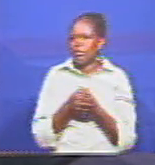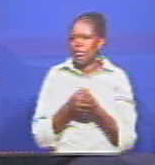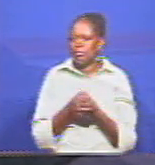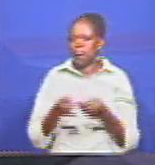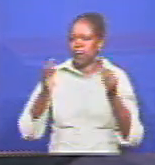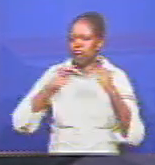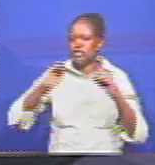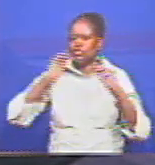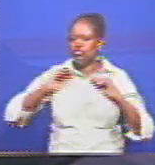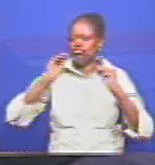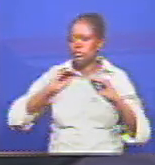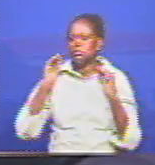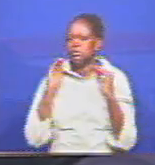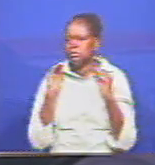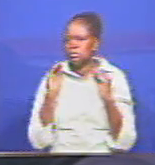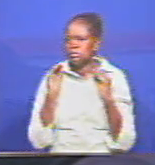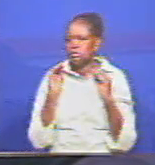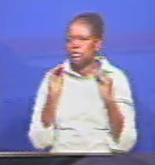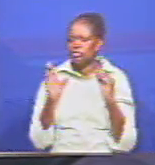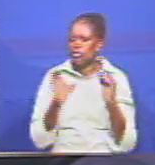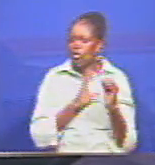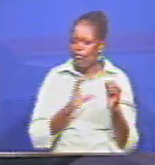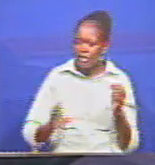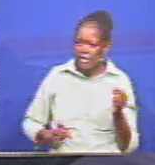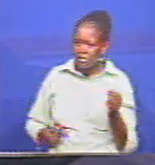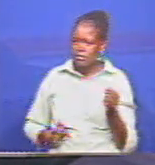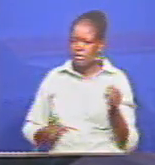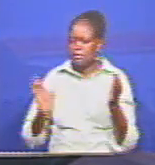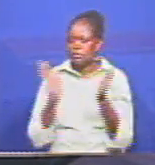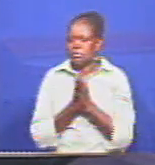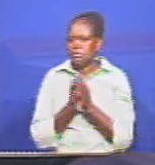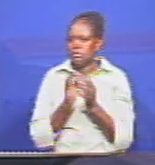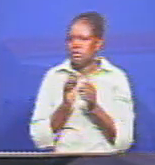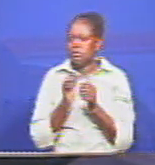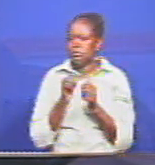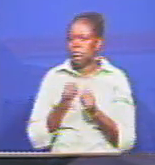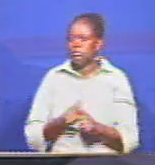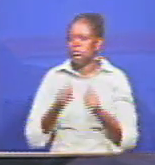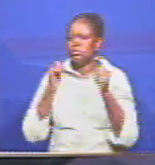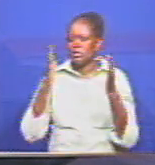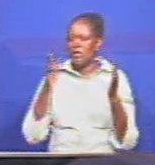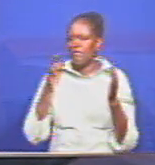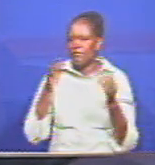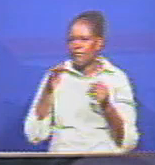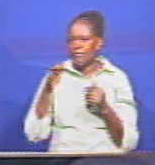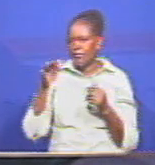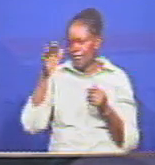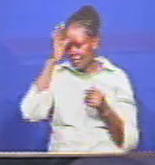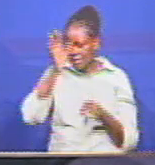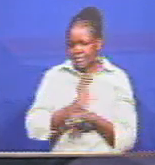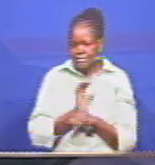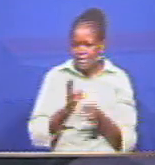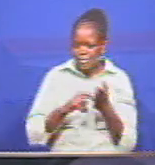teachings of Christ, mm-hmm. the apostles, mm-hmm. and the great fathers of the church. Mm-hmm. So, which means